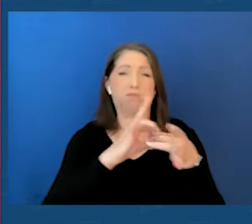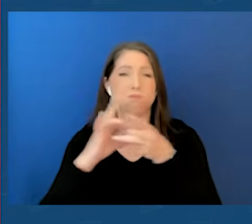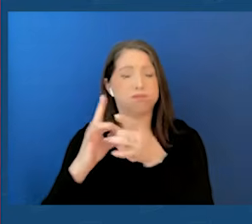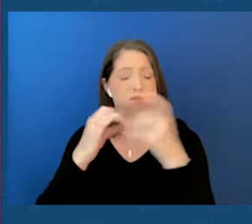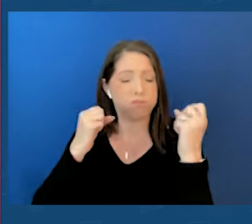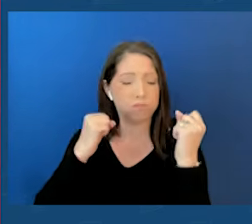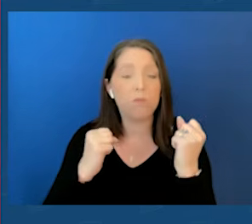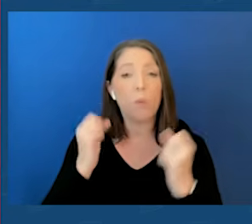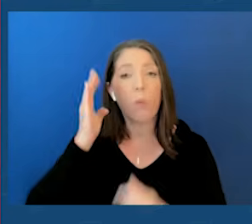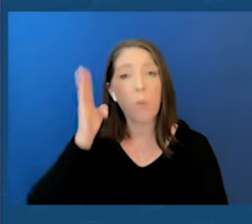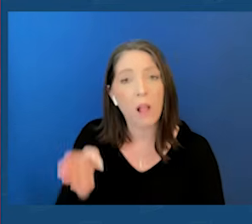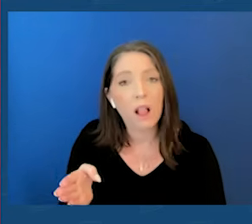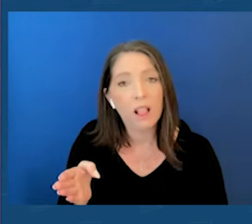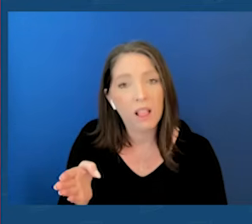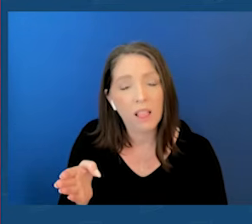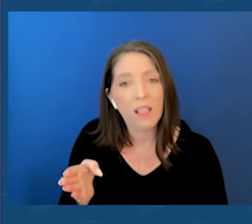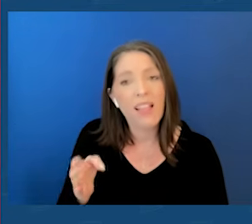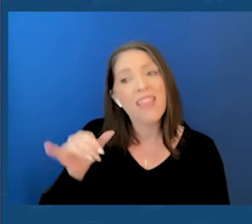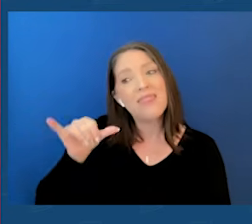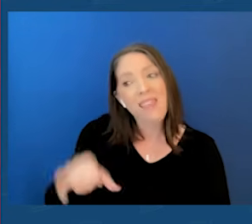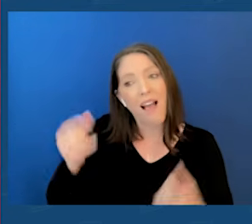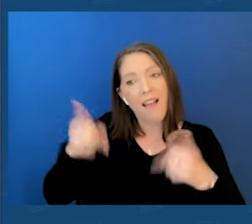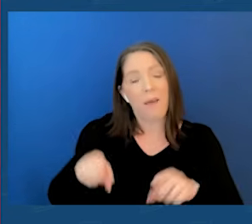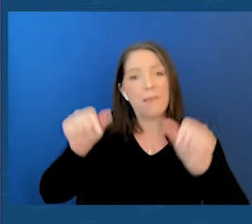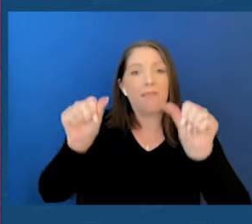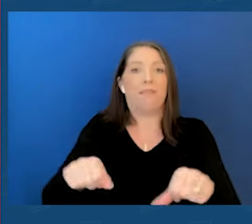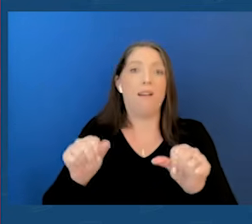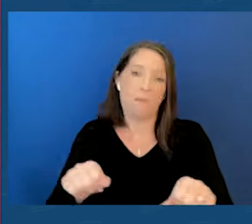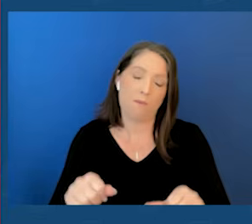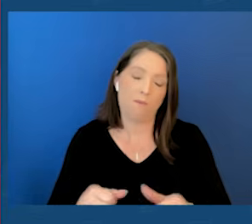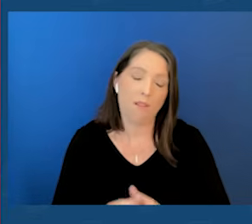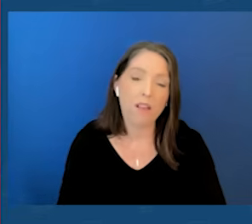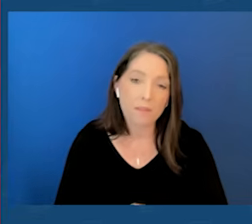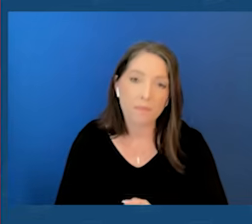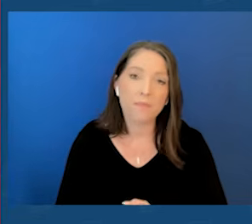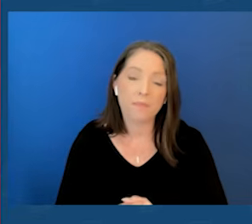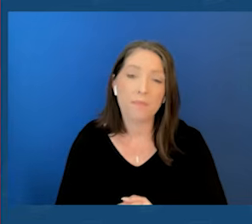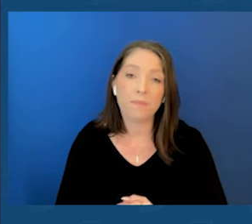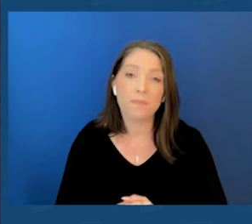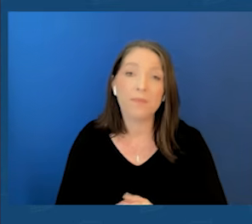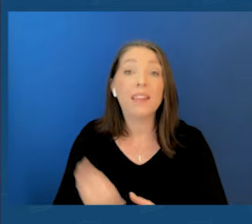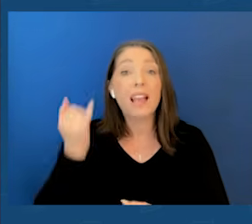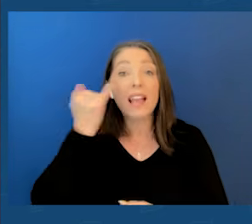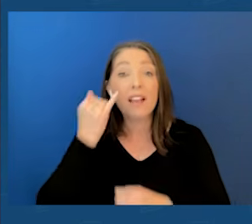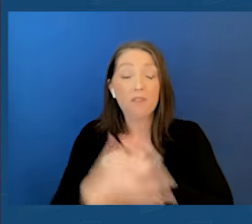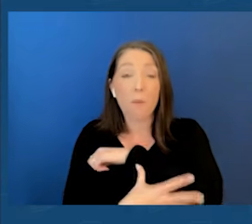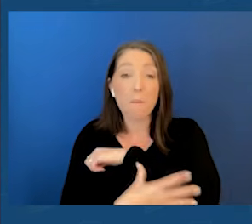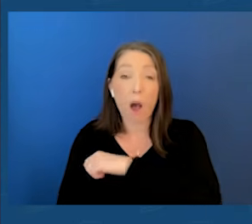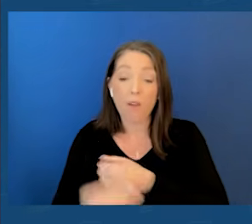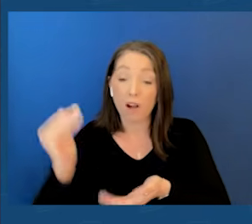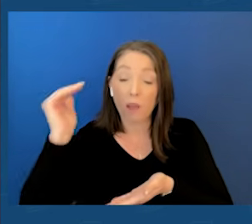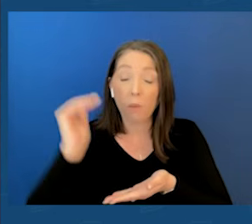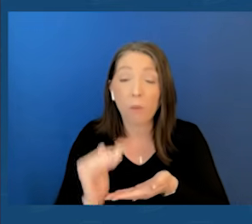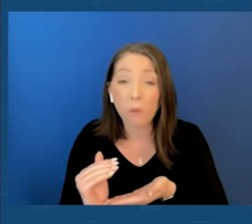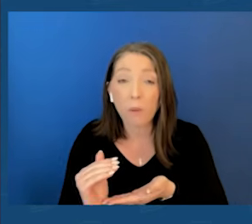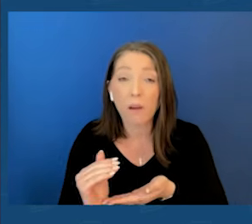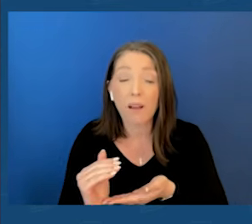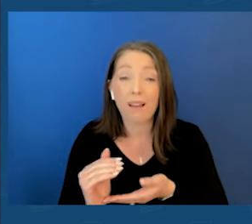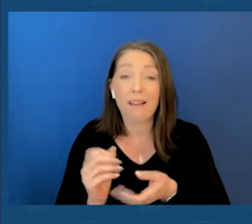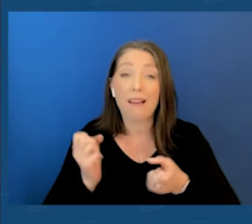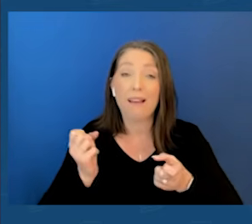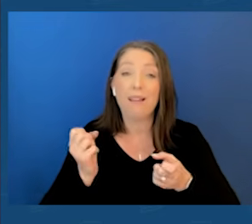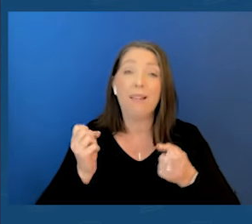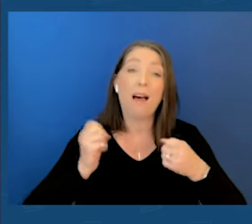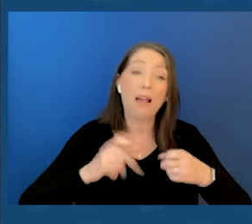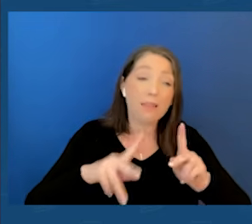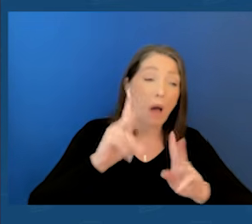together. That's what can happen. And if we can reduce poverty and give people access to good paying jobs and